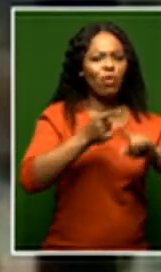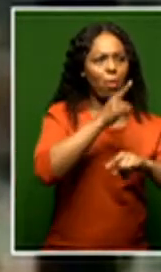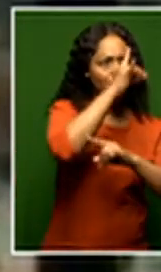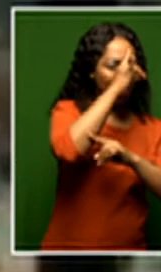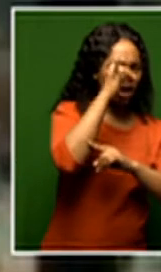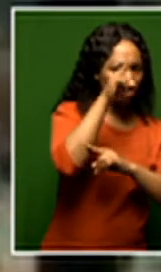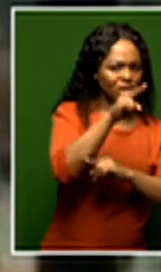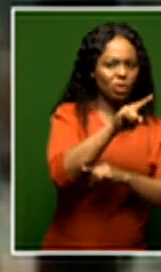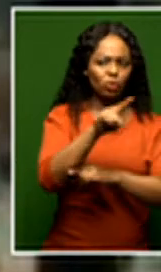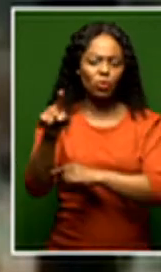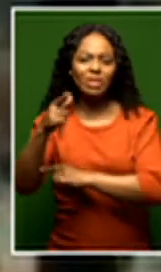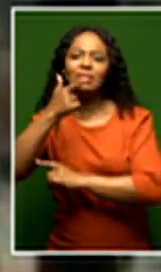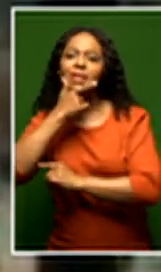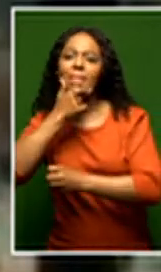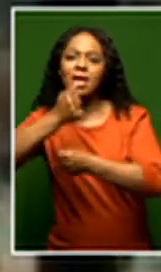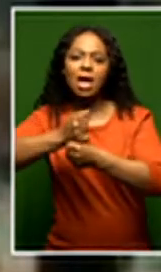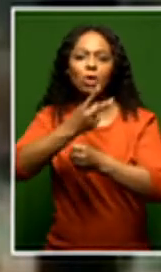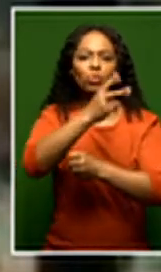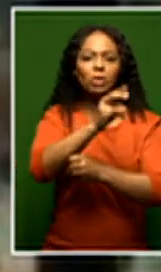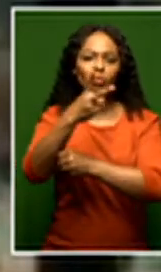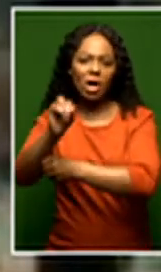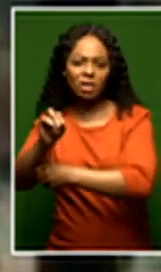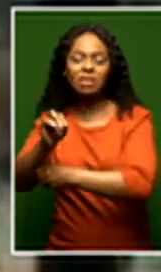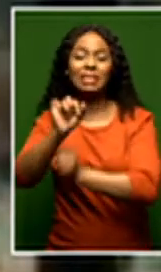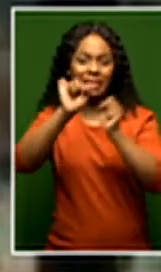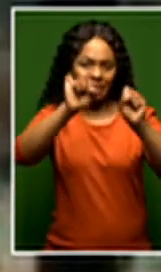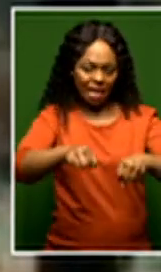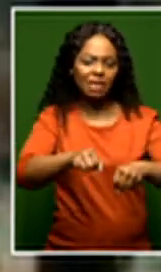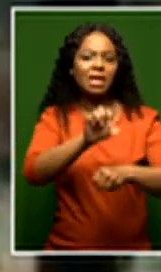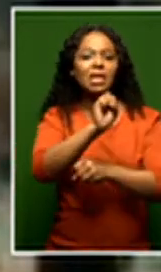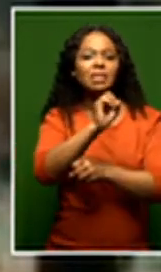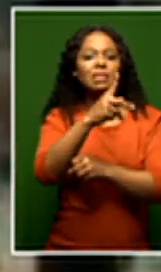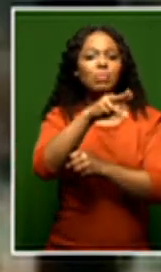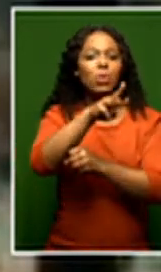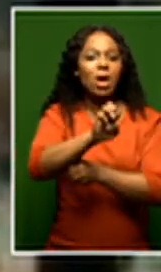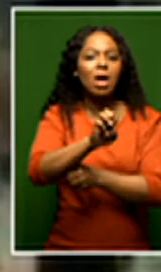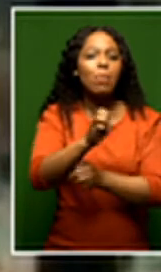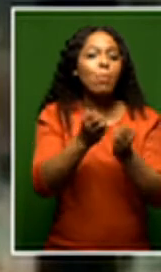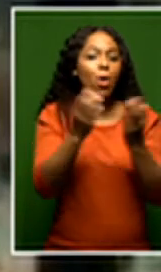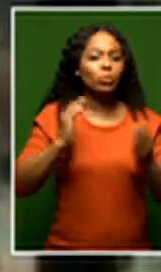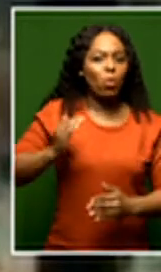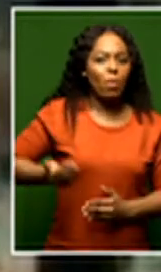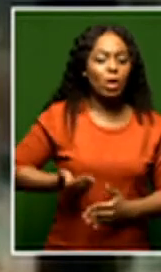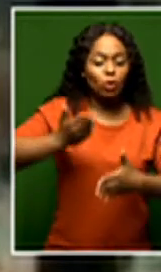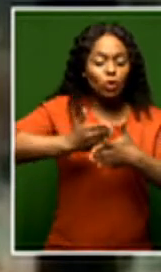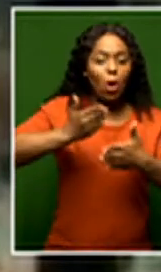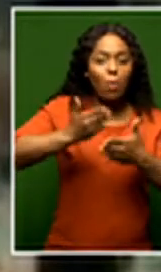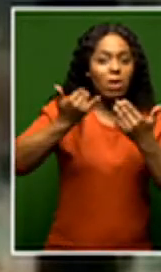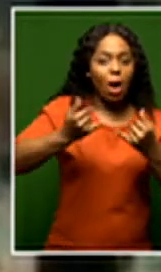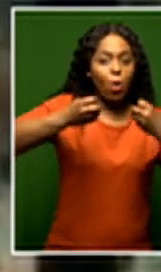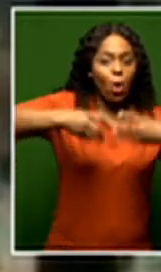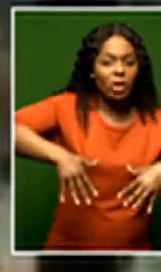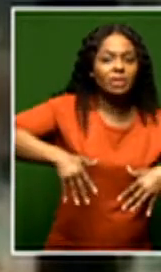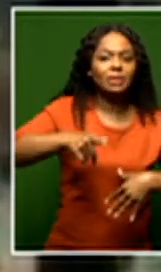December 2020. And as you said, Simpiwe, is that more women lost their jobs than men. In